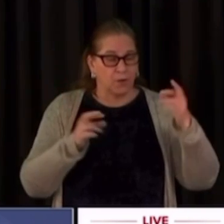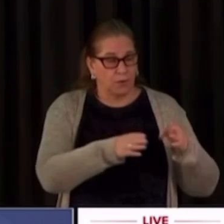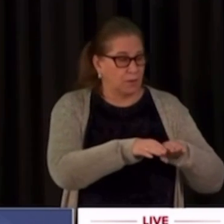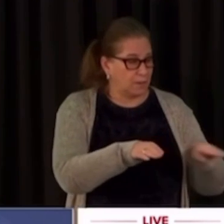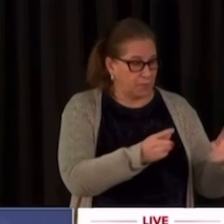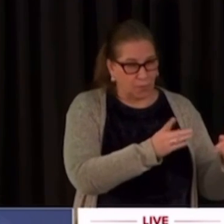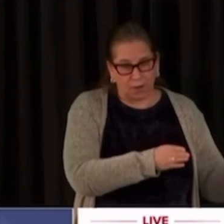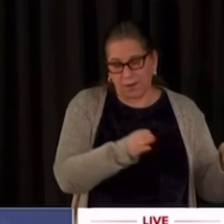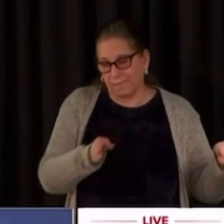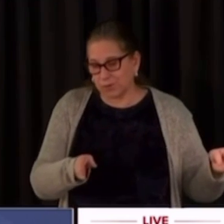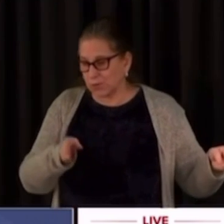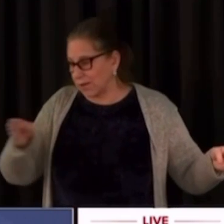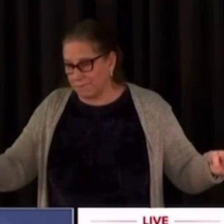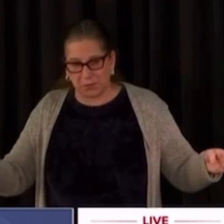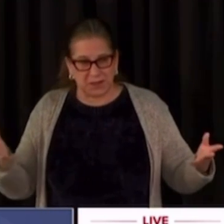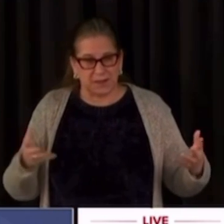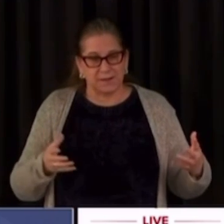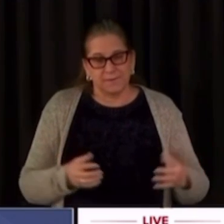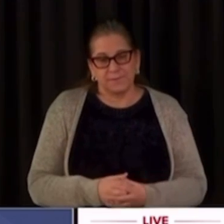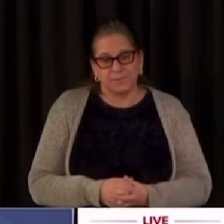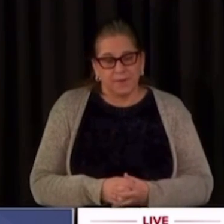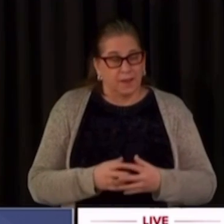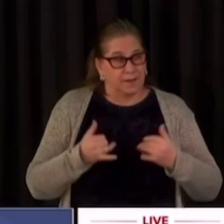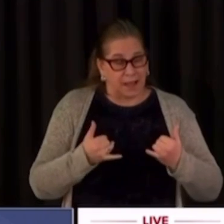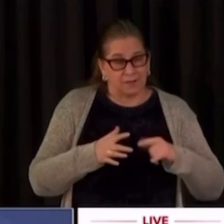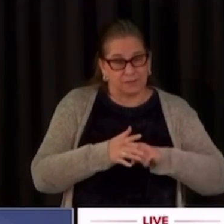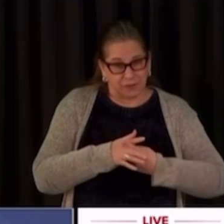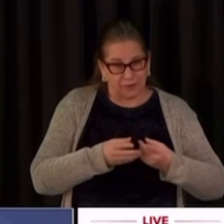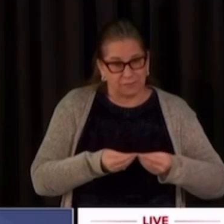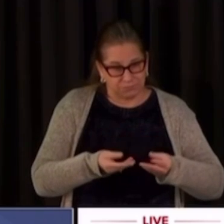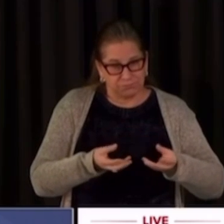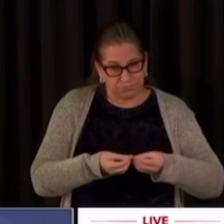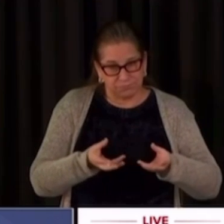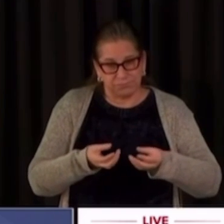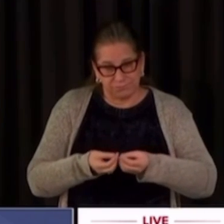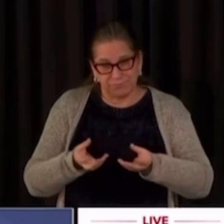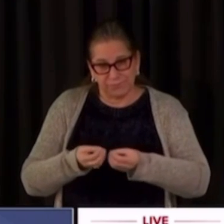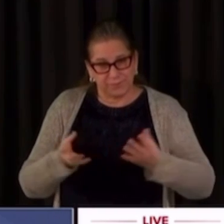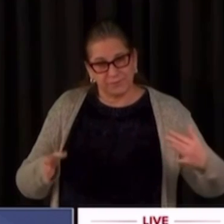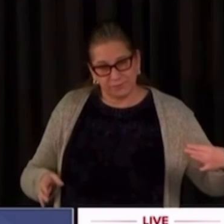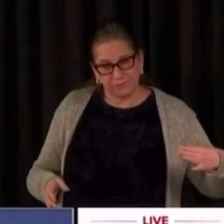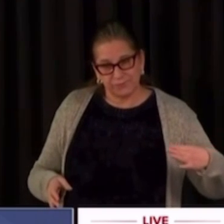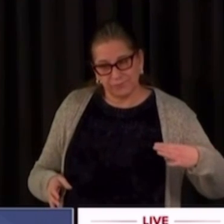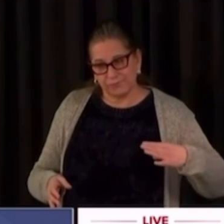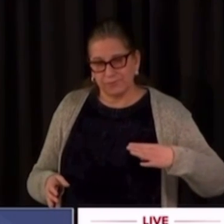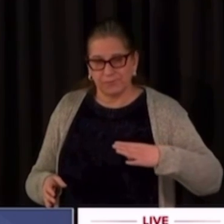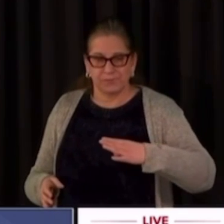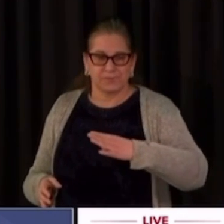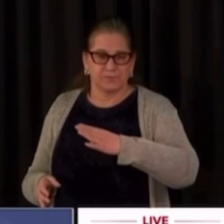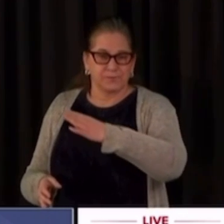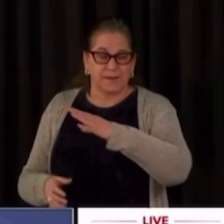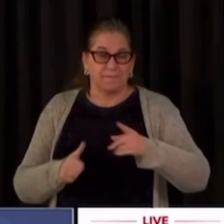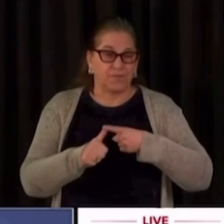approach to rolling out each phase. These priority groups will give us the ability to show you our detailed